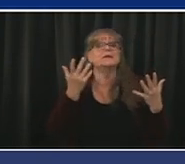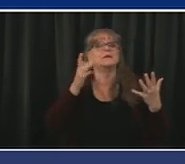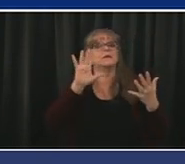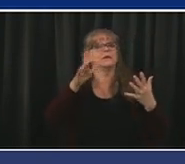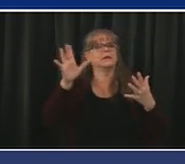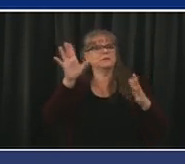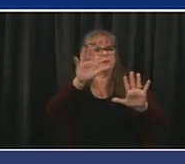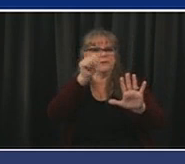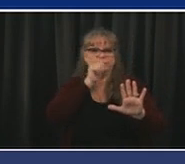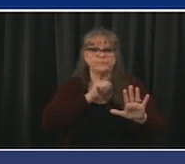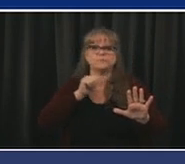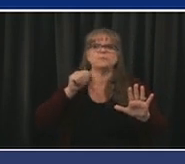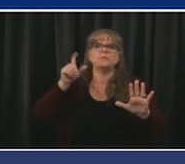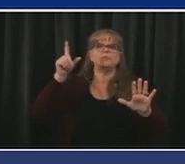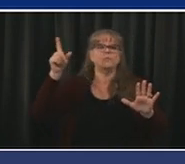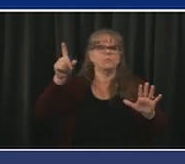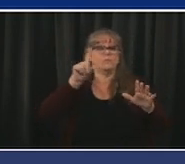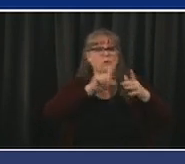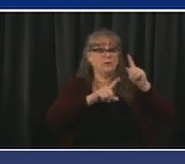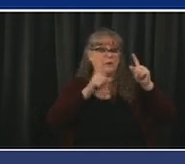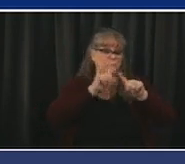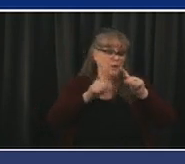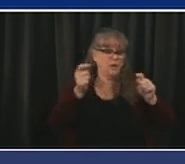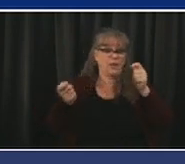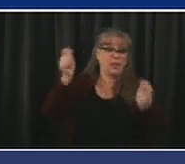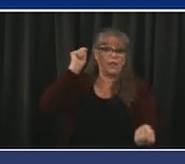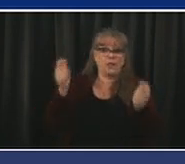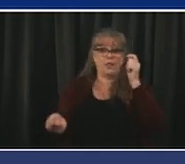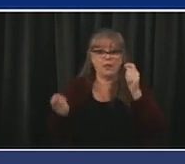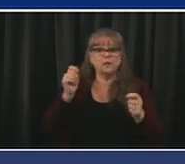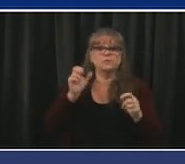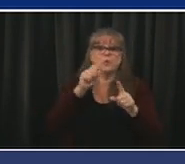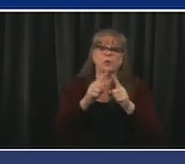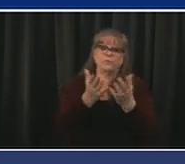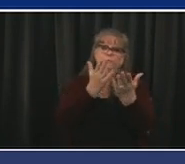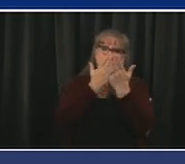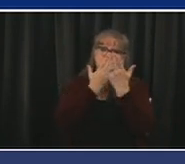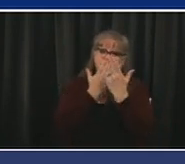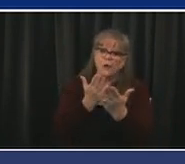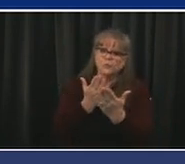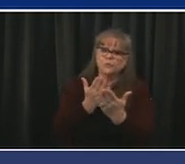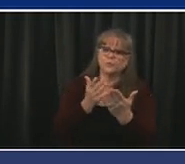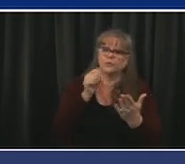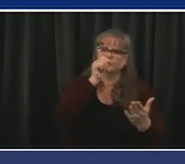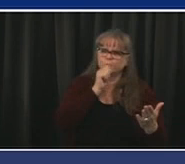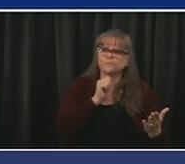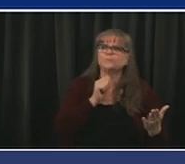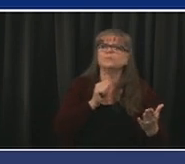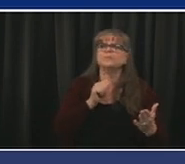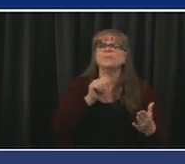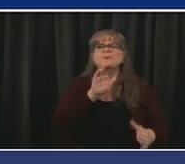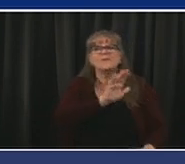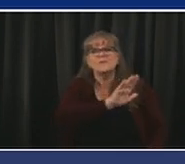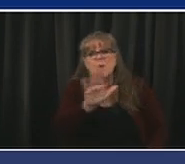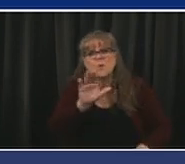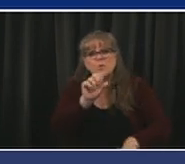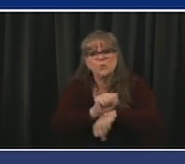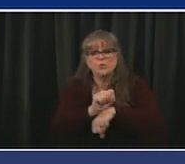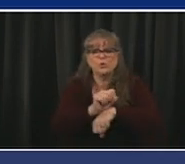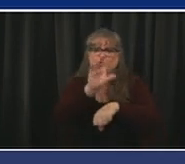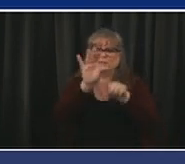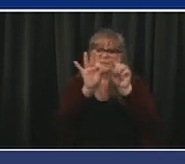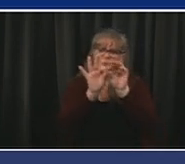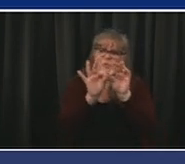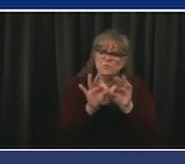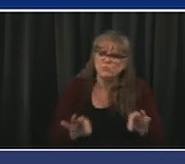punches, and so have they, and I want to thank them. Really, our providers, that your work is critical to helping our state end this